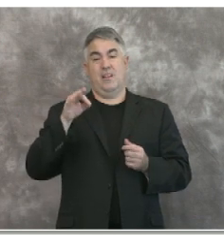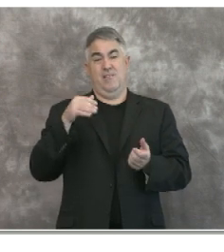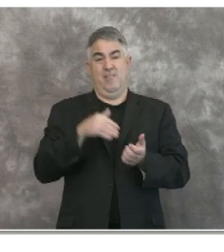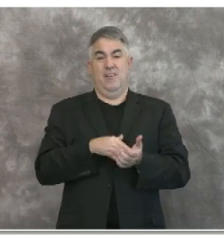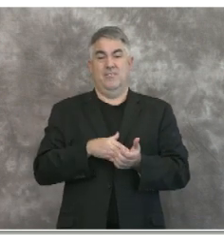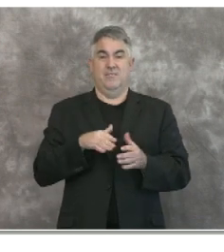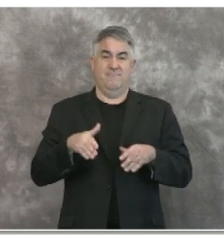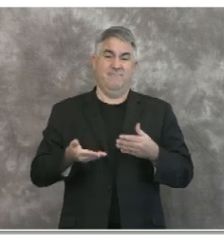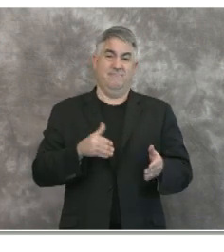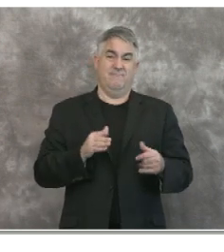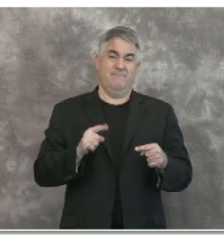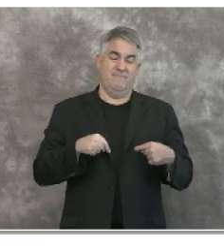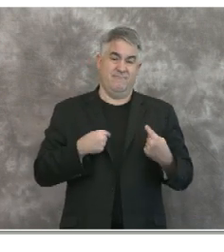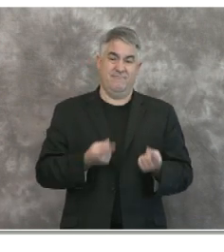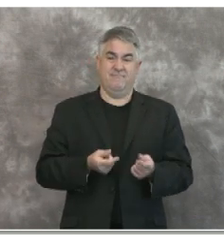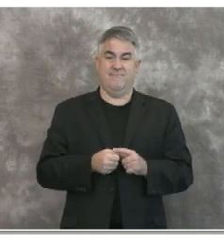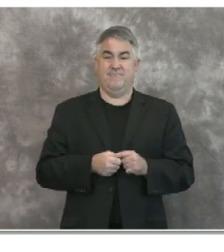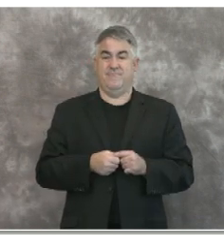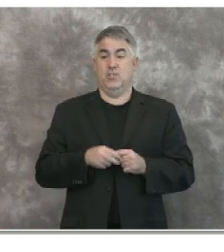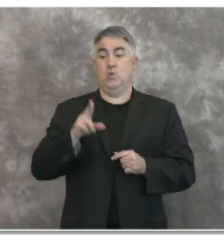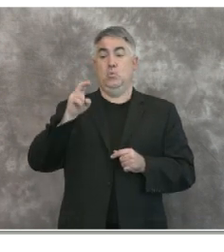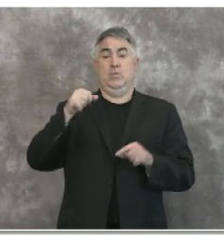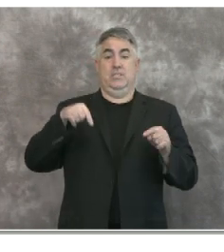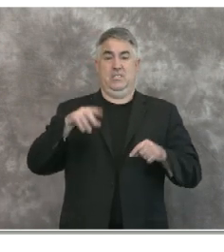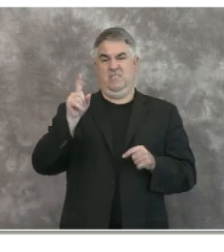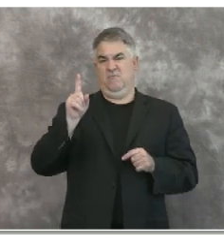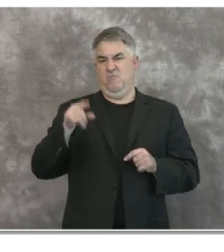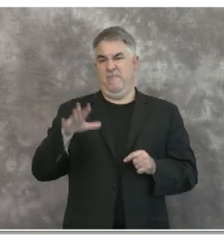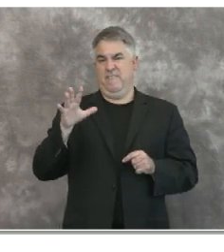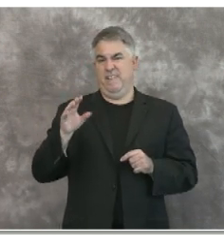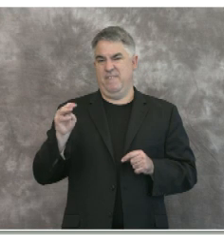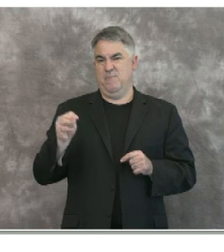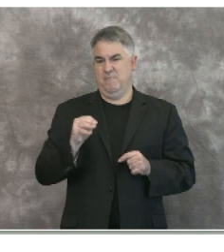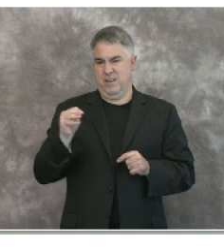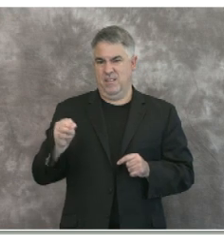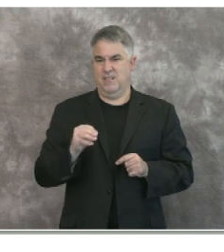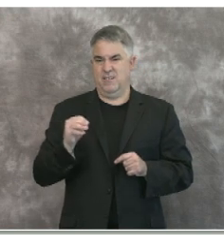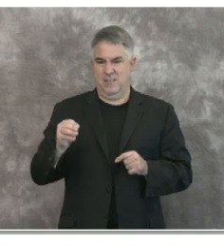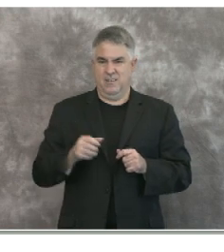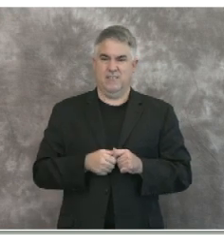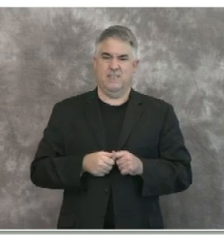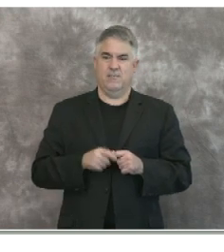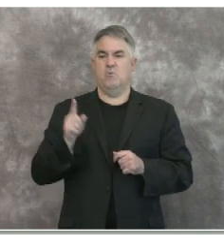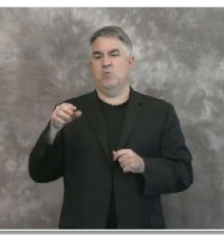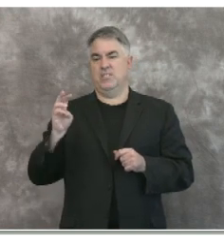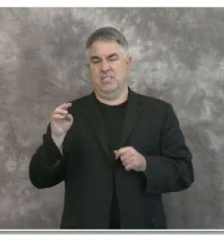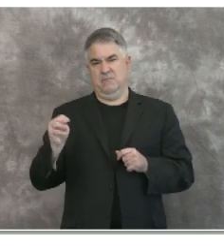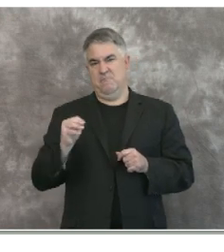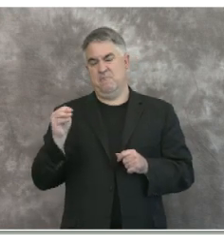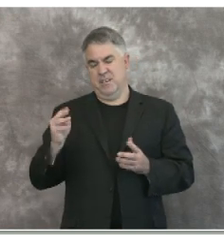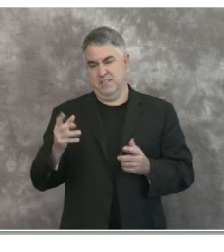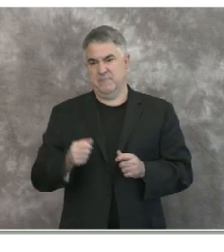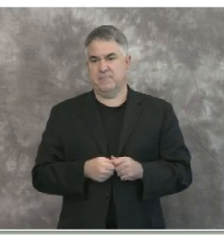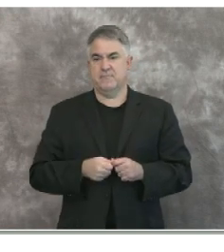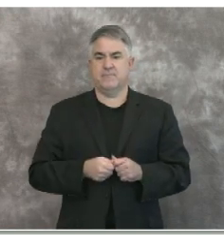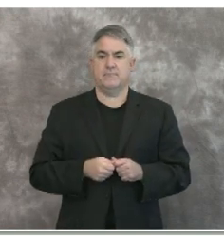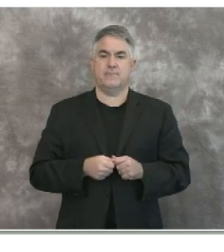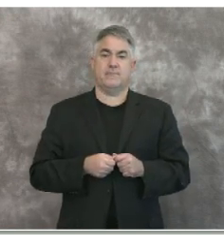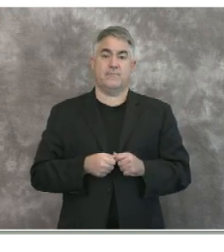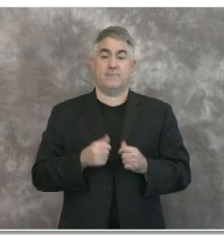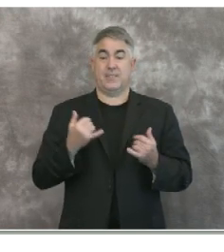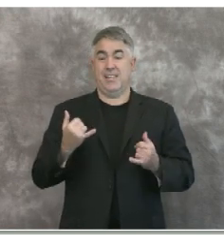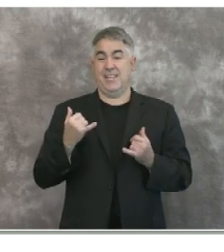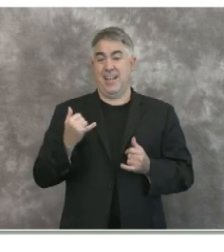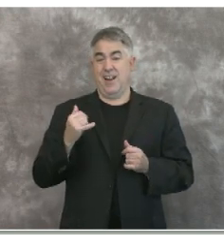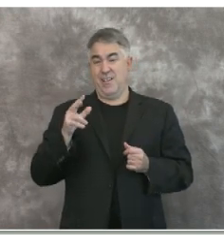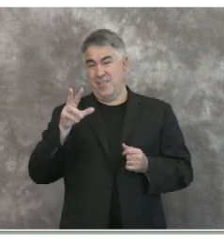330,000 deaths. Nationwide, the United States is reporting almost 1.6 million positive cases, still